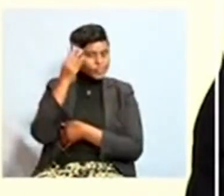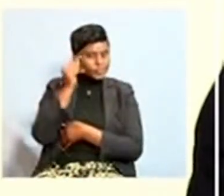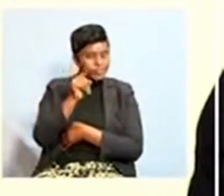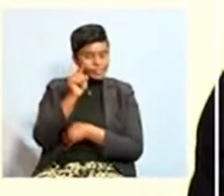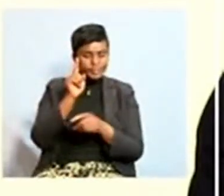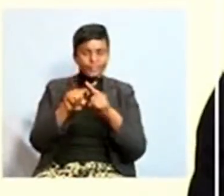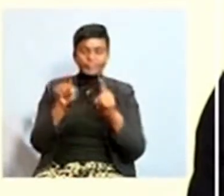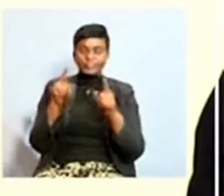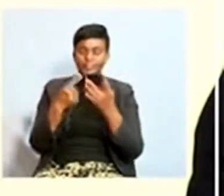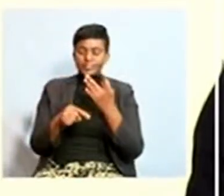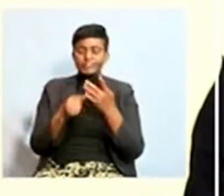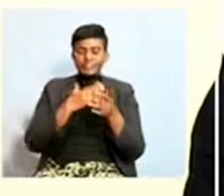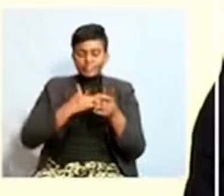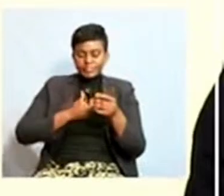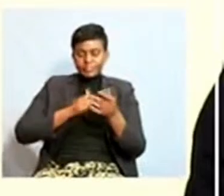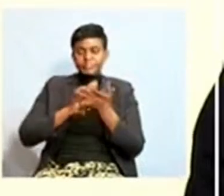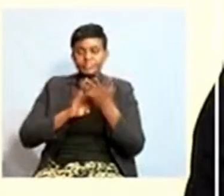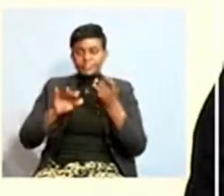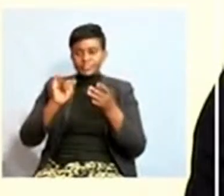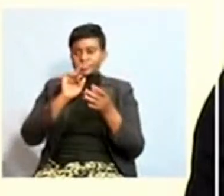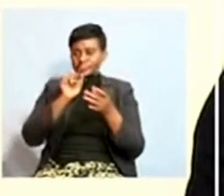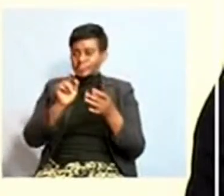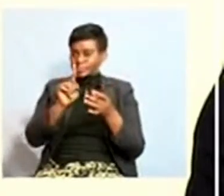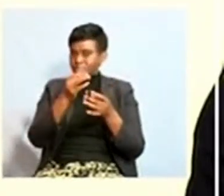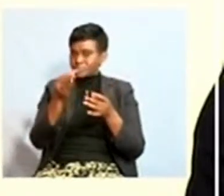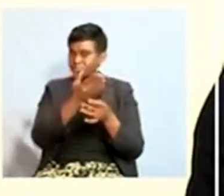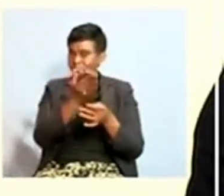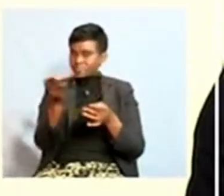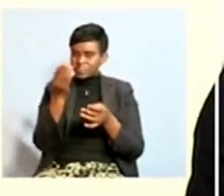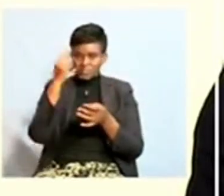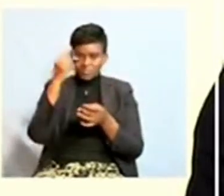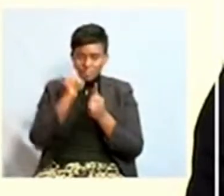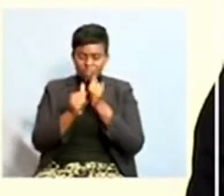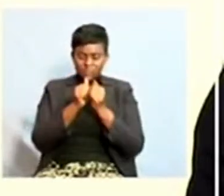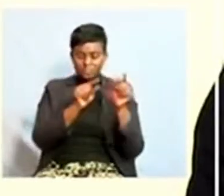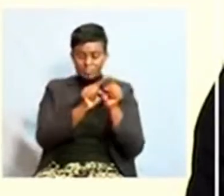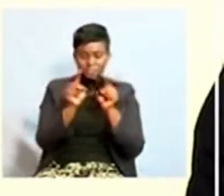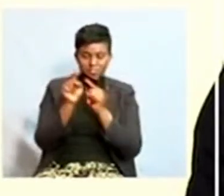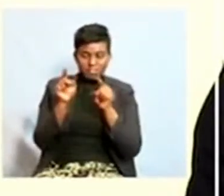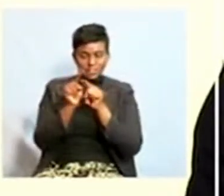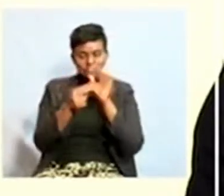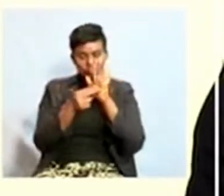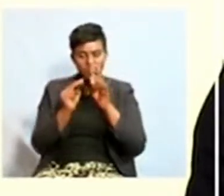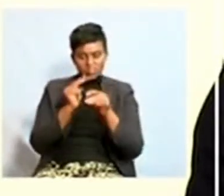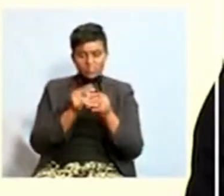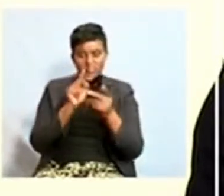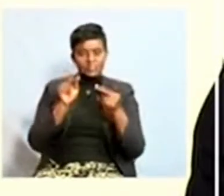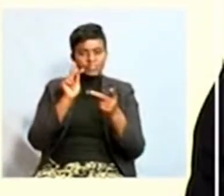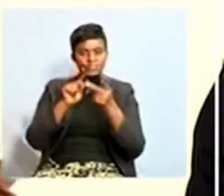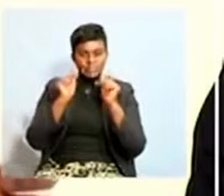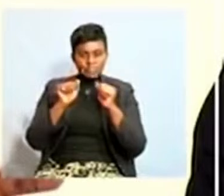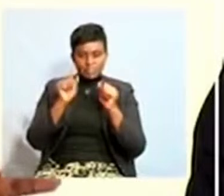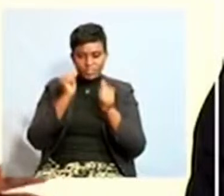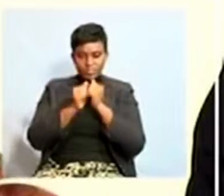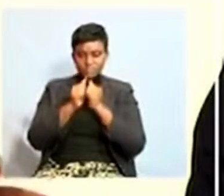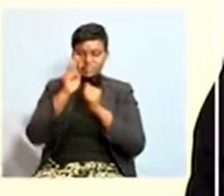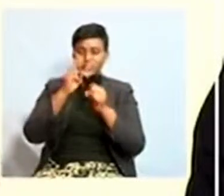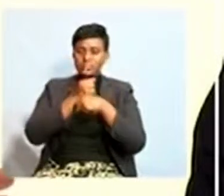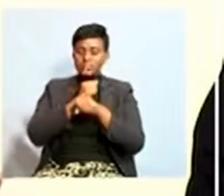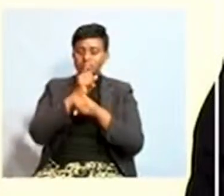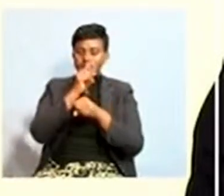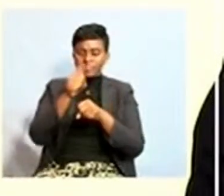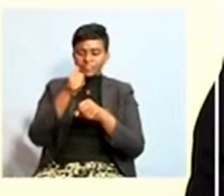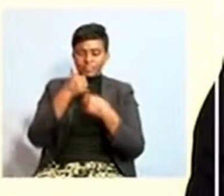but I believe that one of the reasons which is also applicable to us, which would be ensuring that you